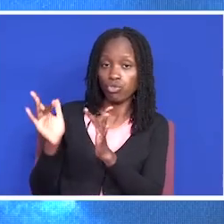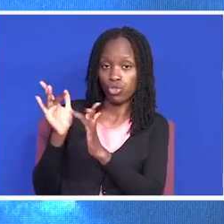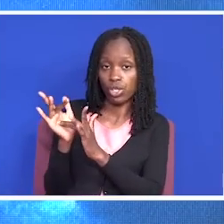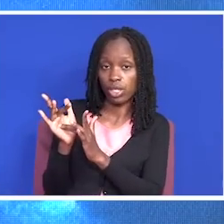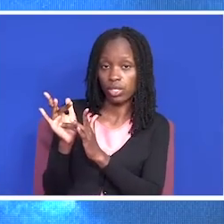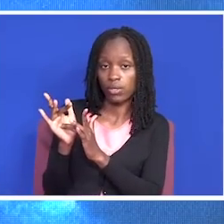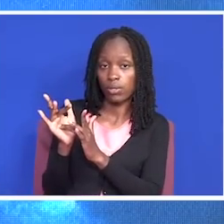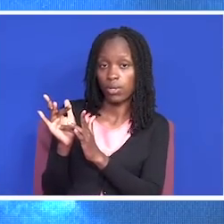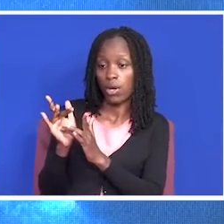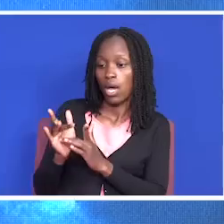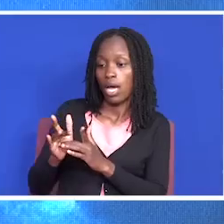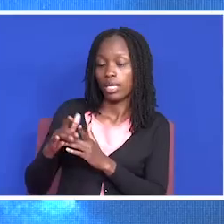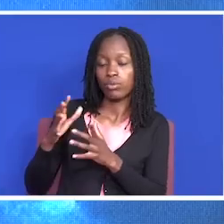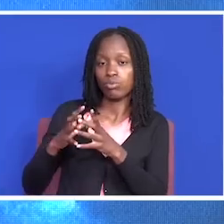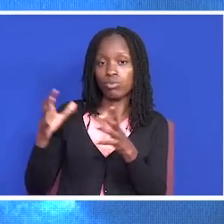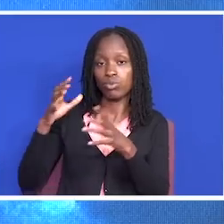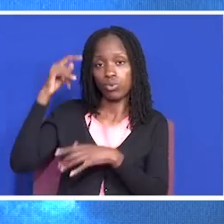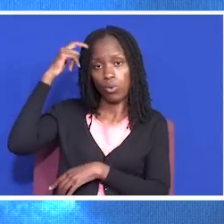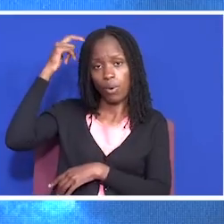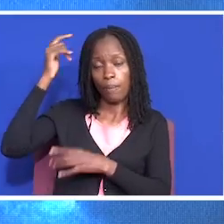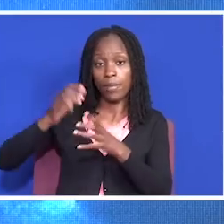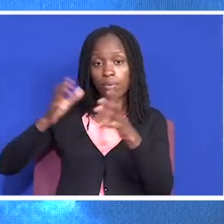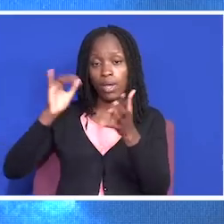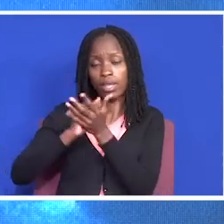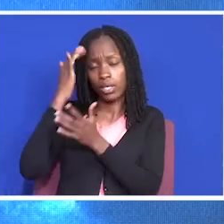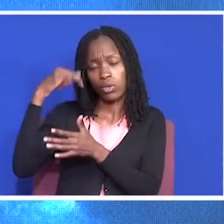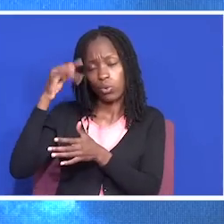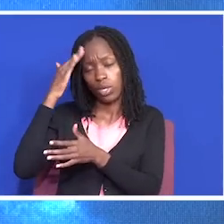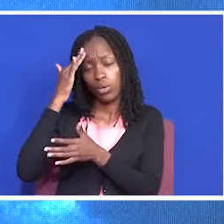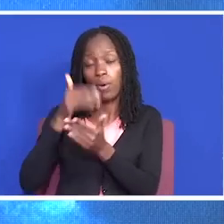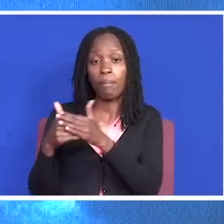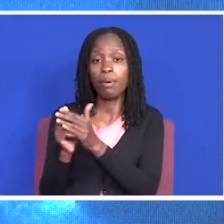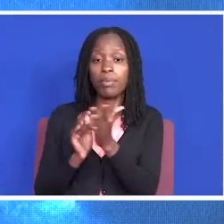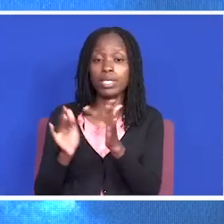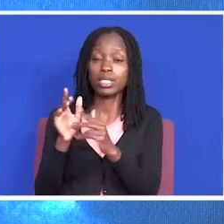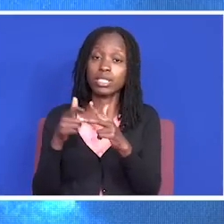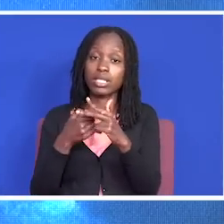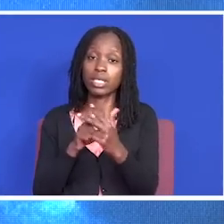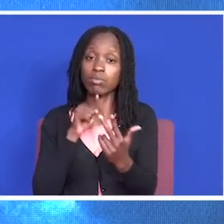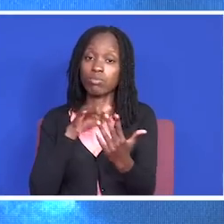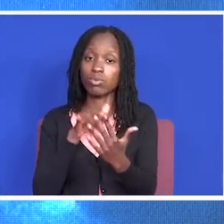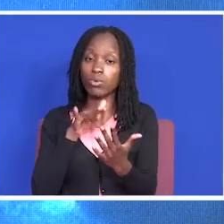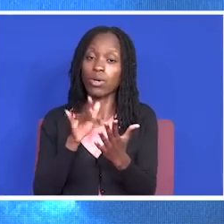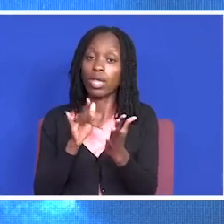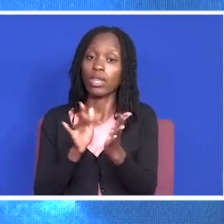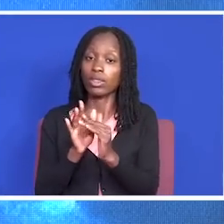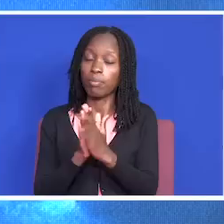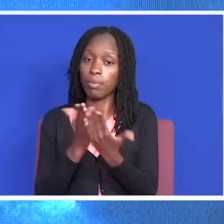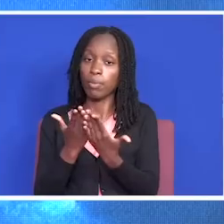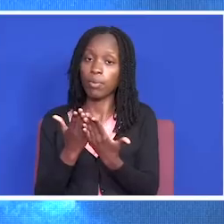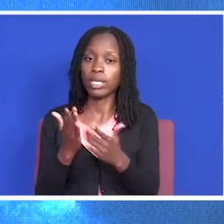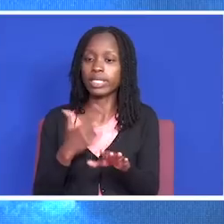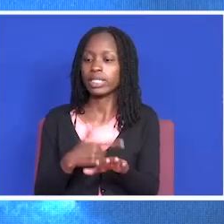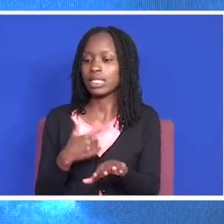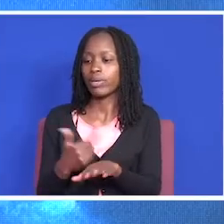intellectually developed. That's why we know baby Jesus started reading the scrolls